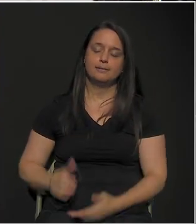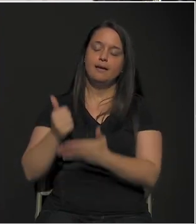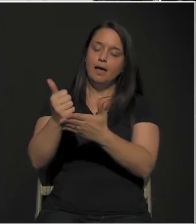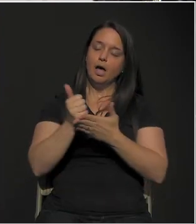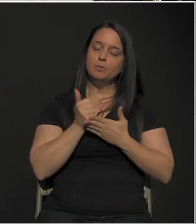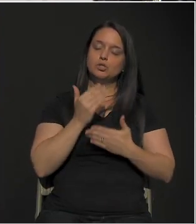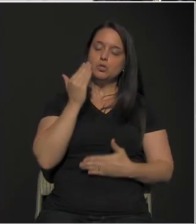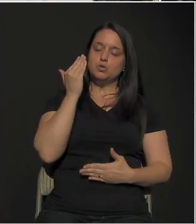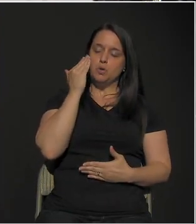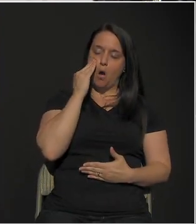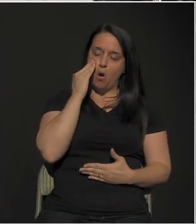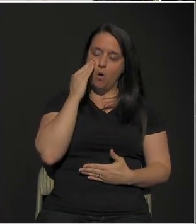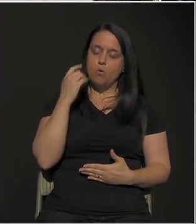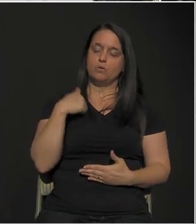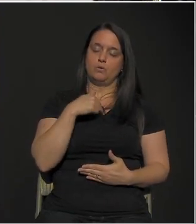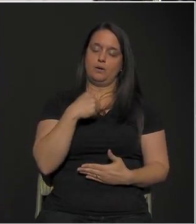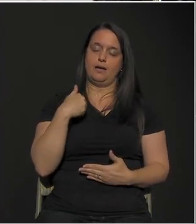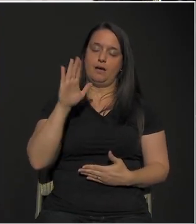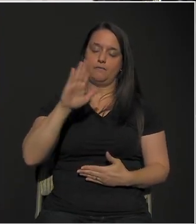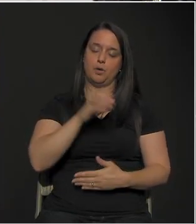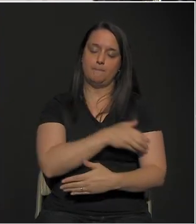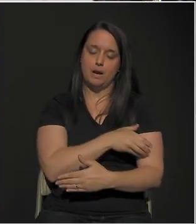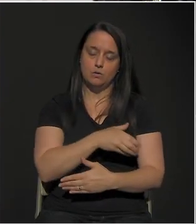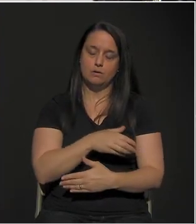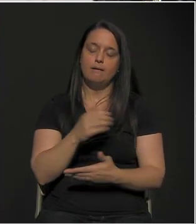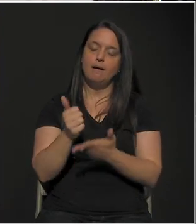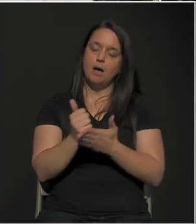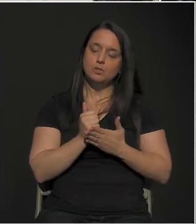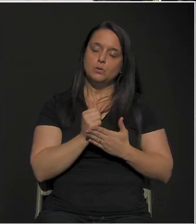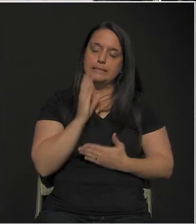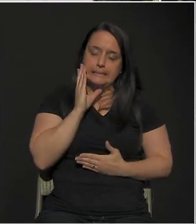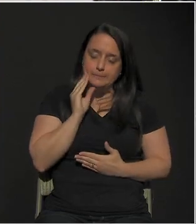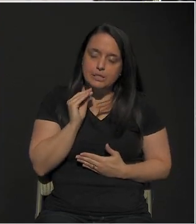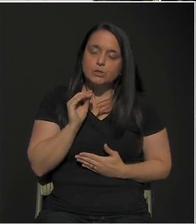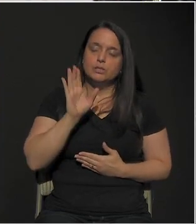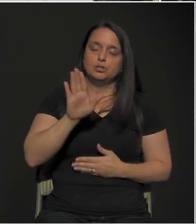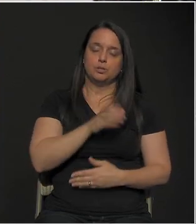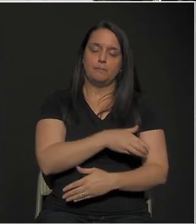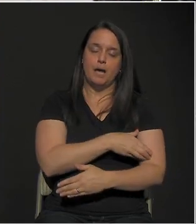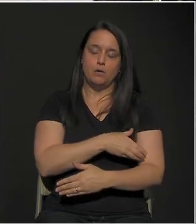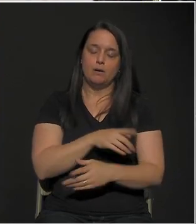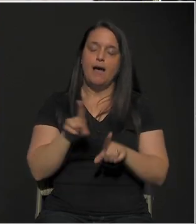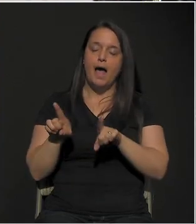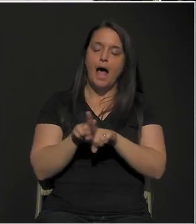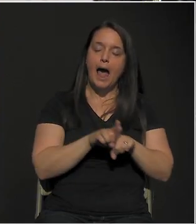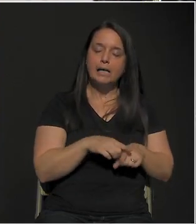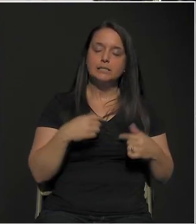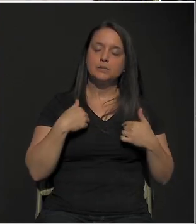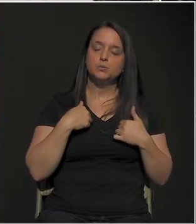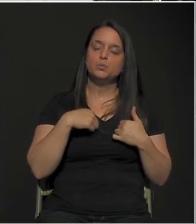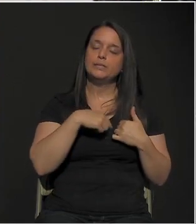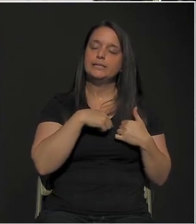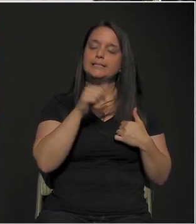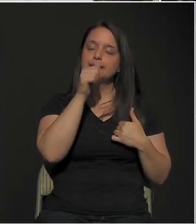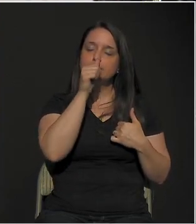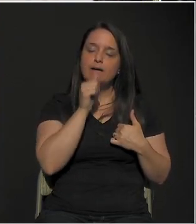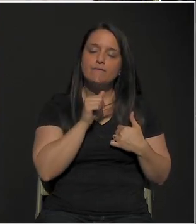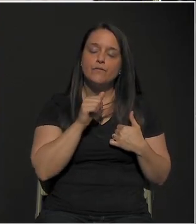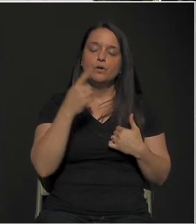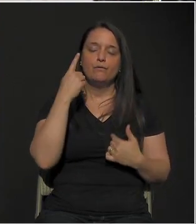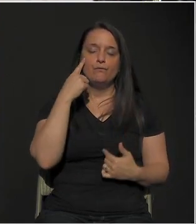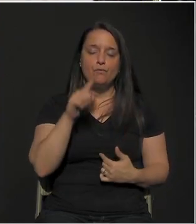your power. Help us to experience your power as we suffer for the sake of